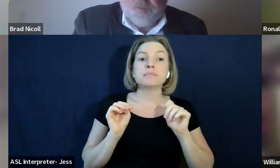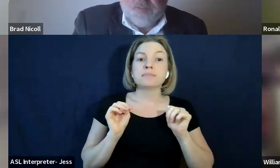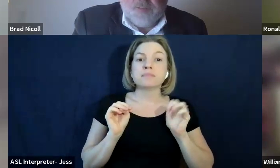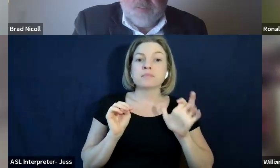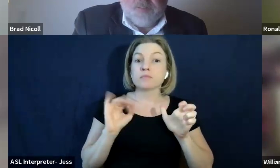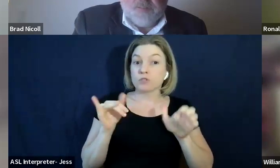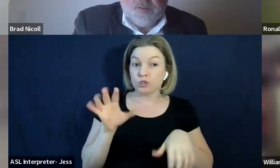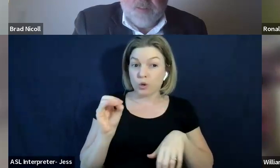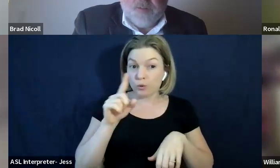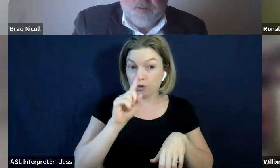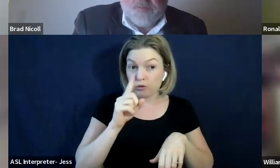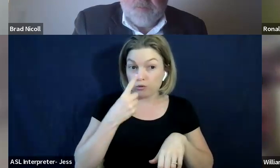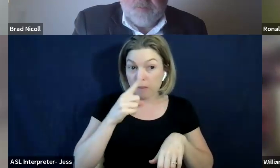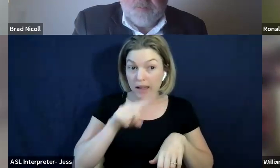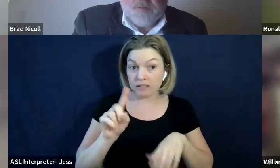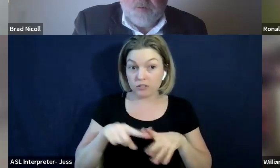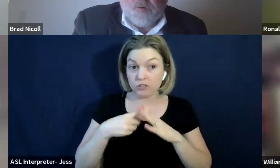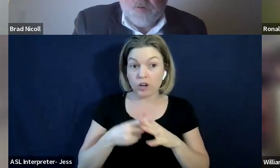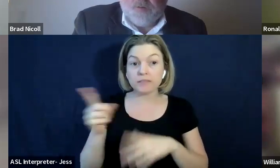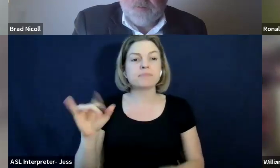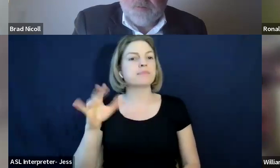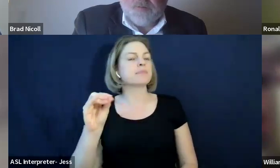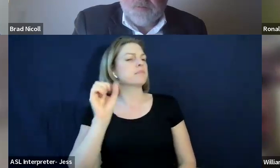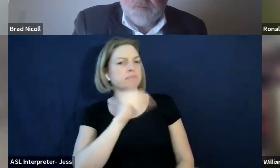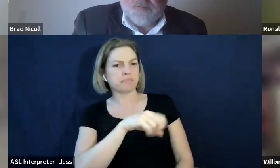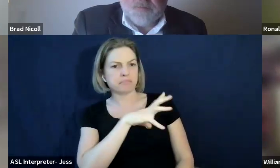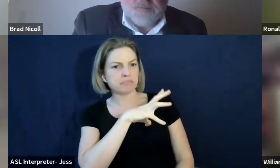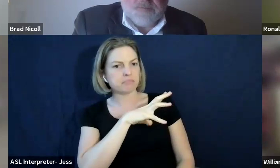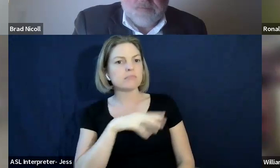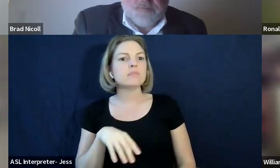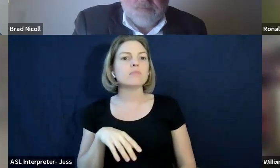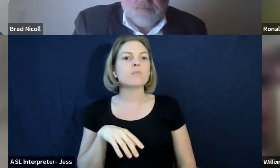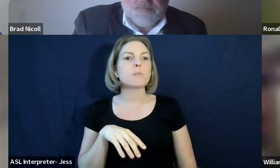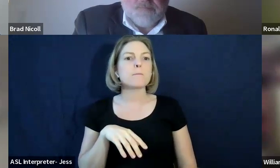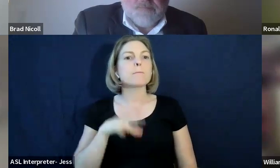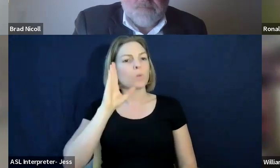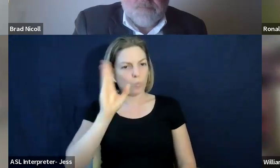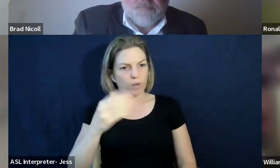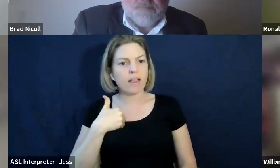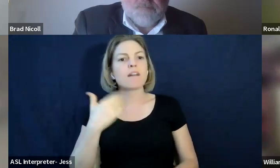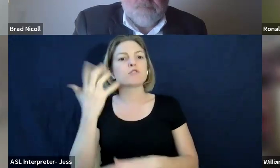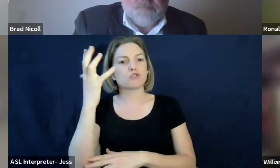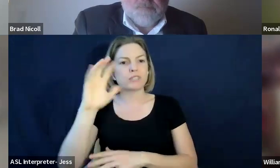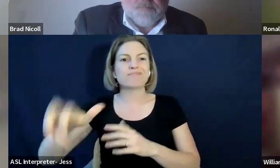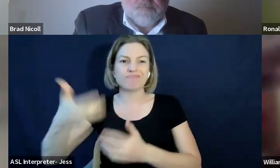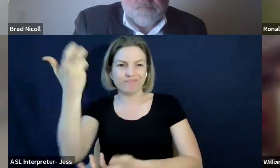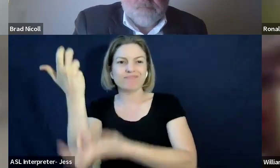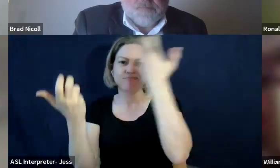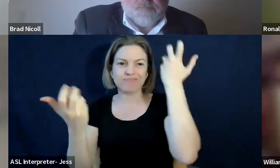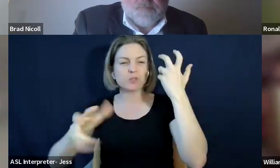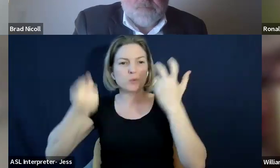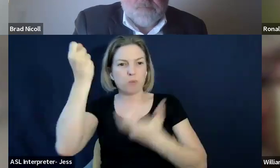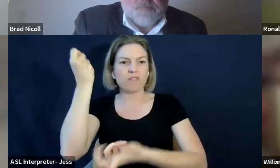Joe, do you mind starting that one off? No, not at all. Yeah. Yeah. There will be trees removed as part of the